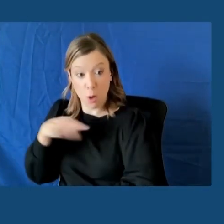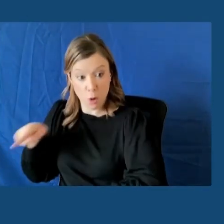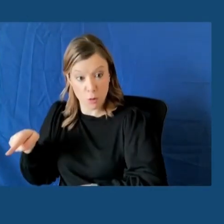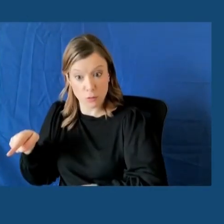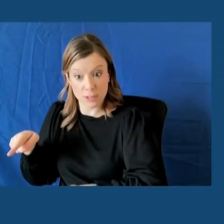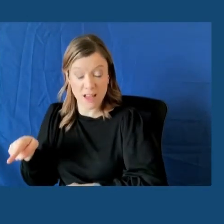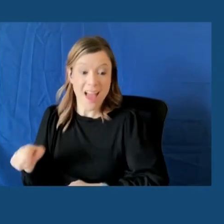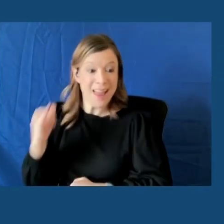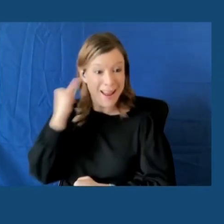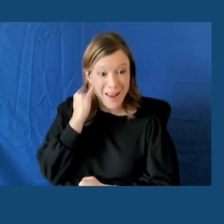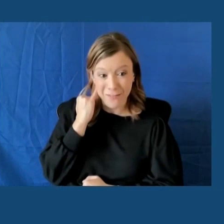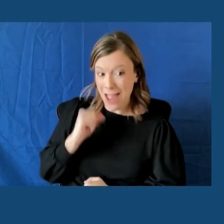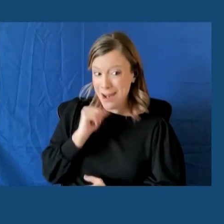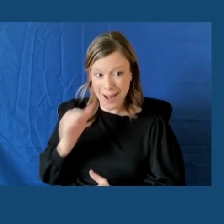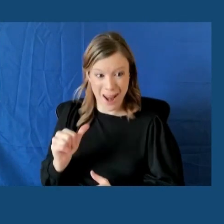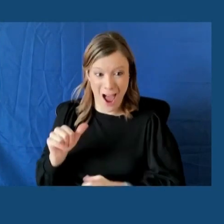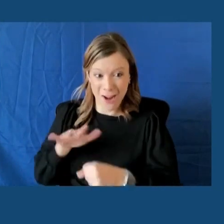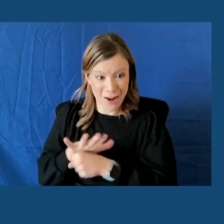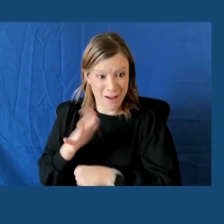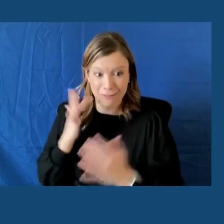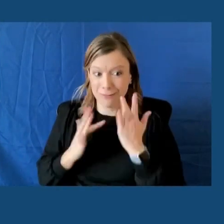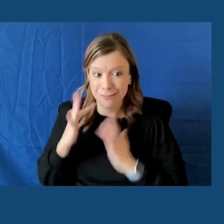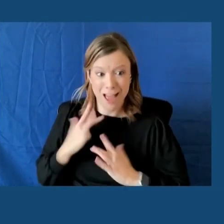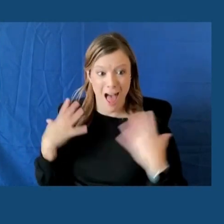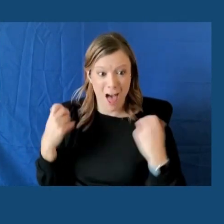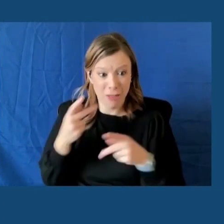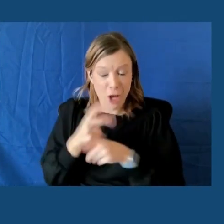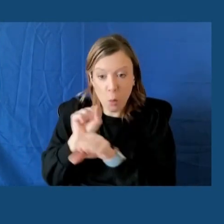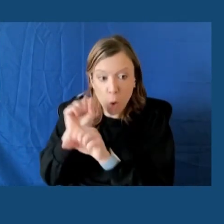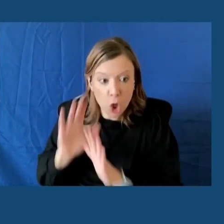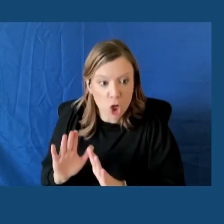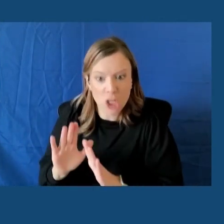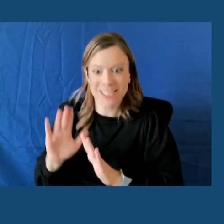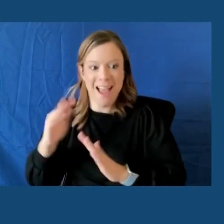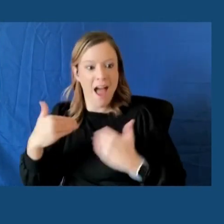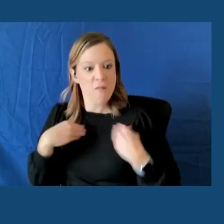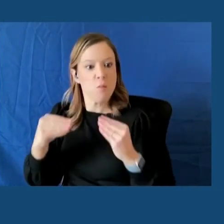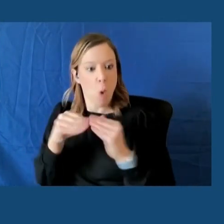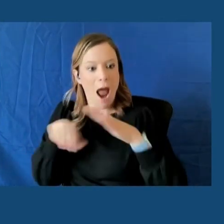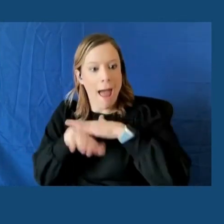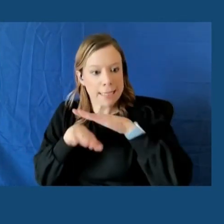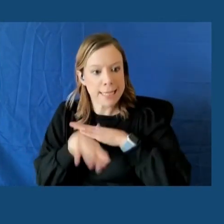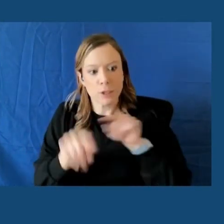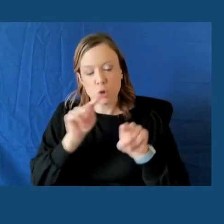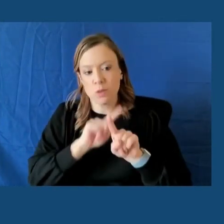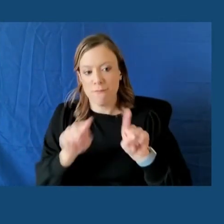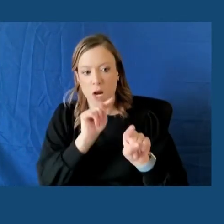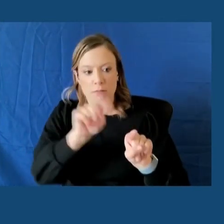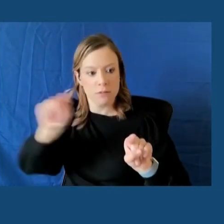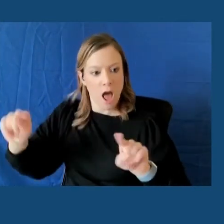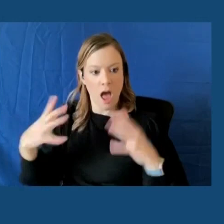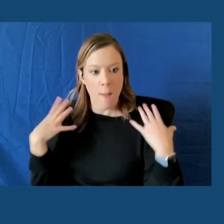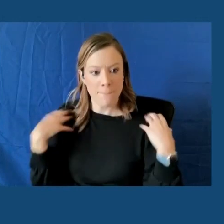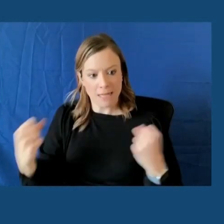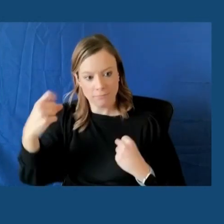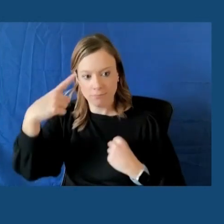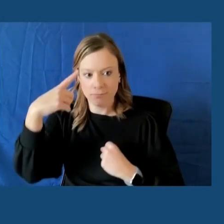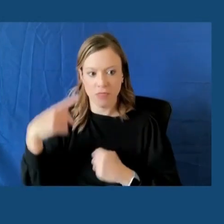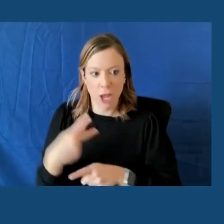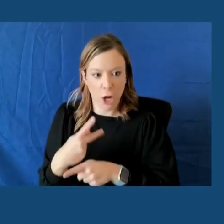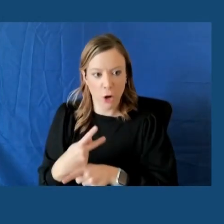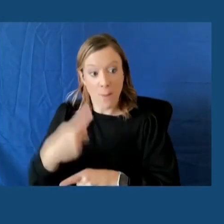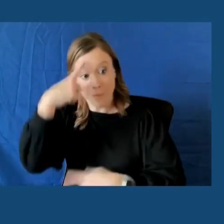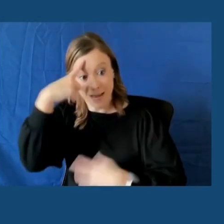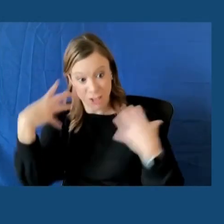access to primary and behavioral health care, all important primaries of all of us. And on top of